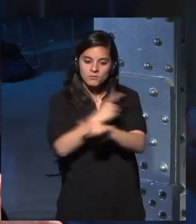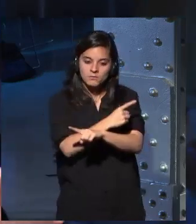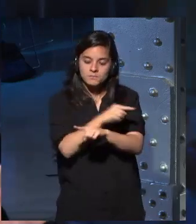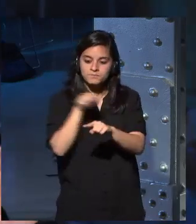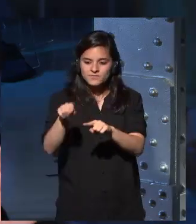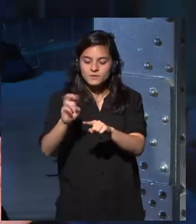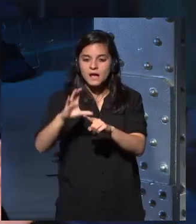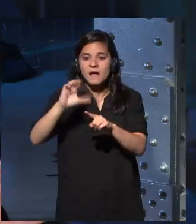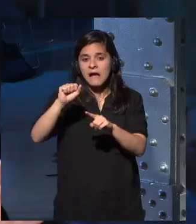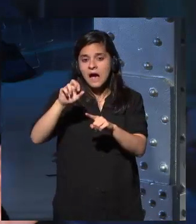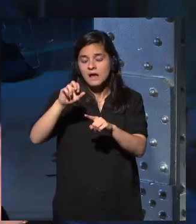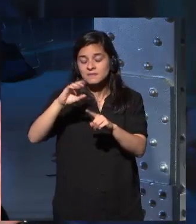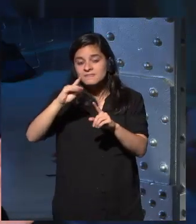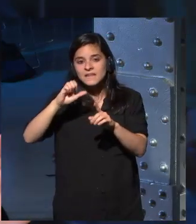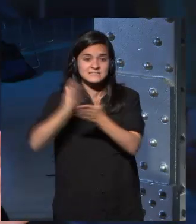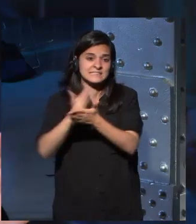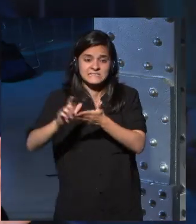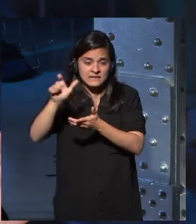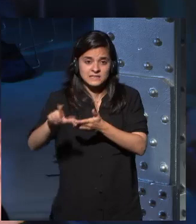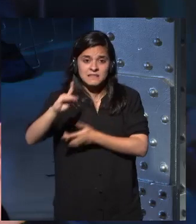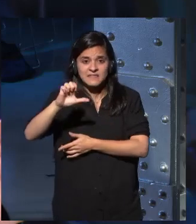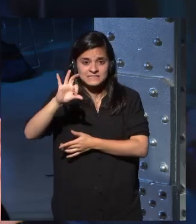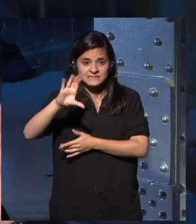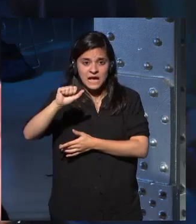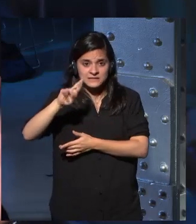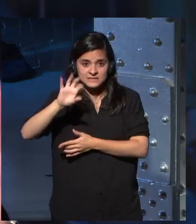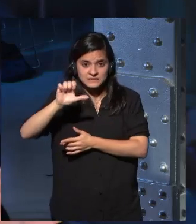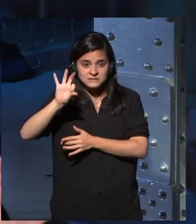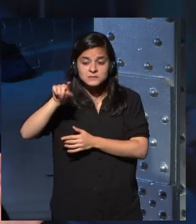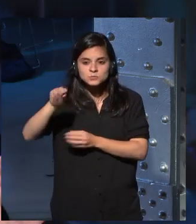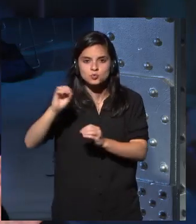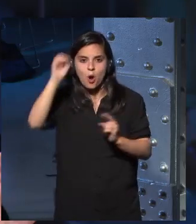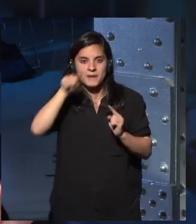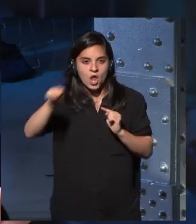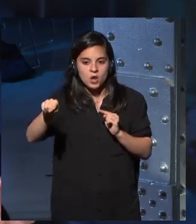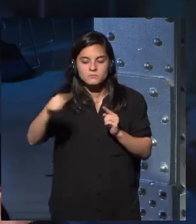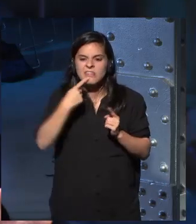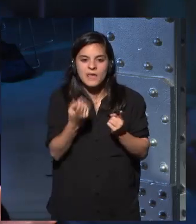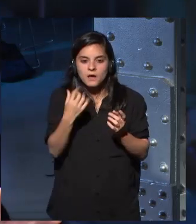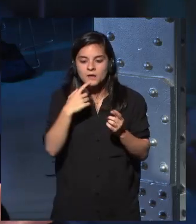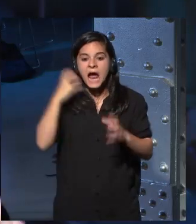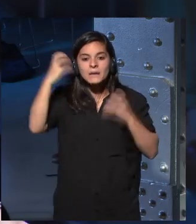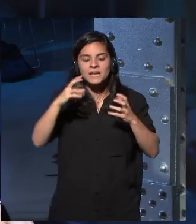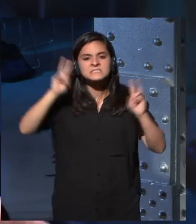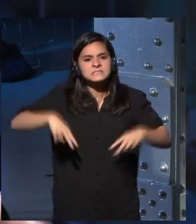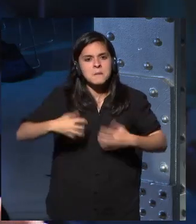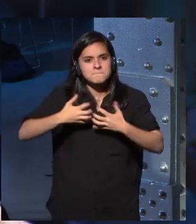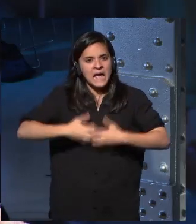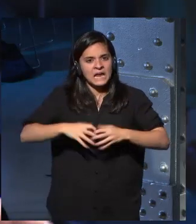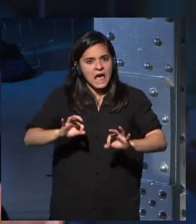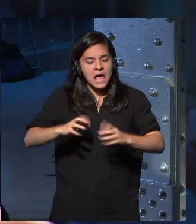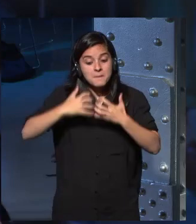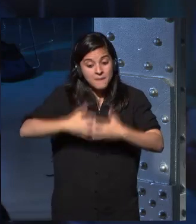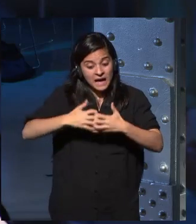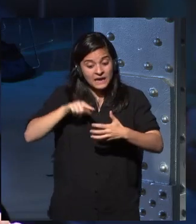position, which is that animals are machines made not of metal